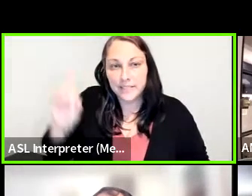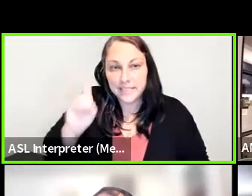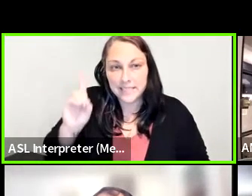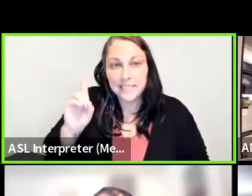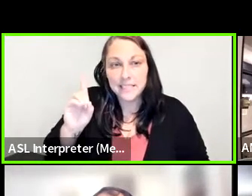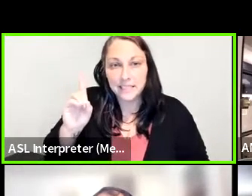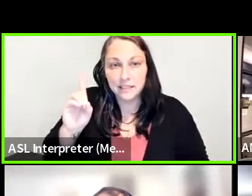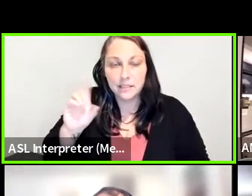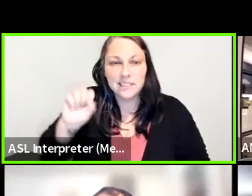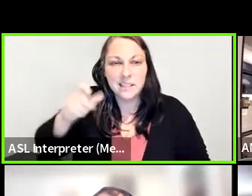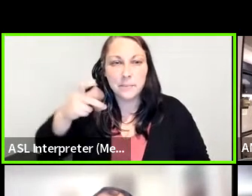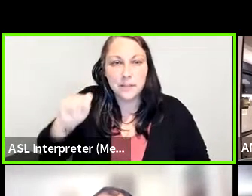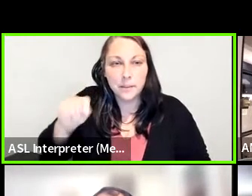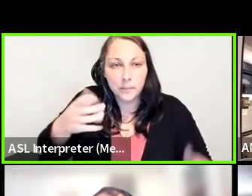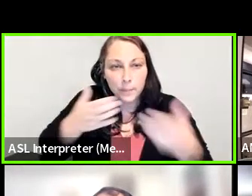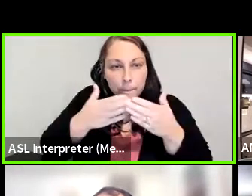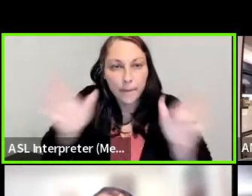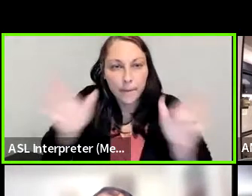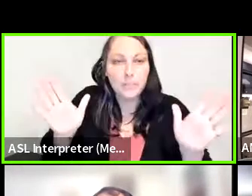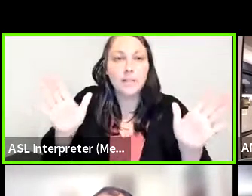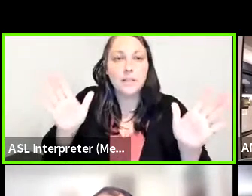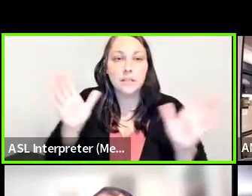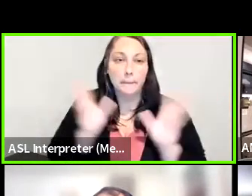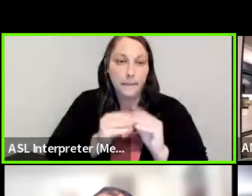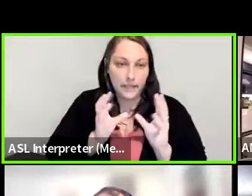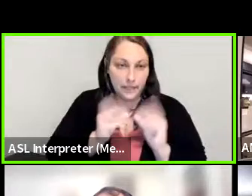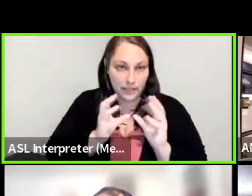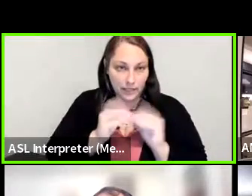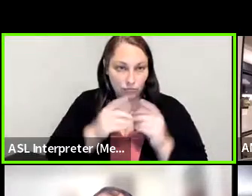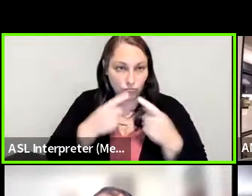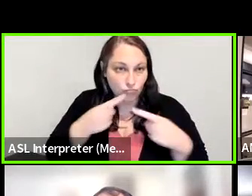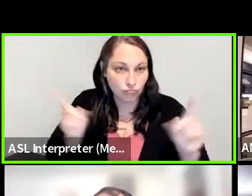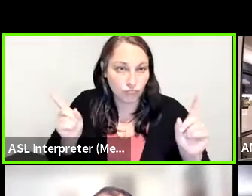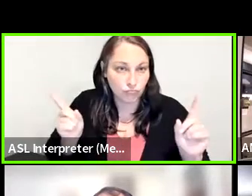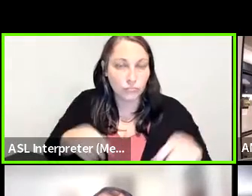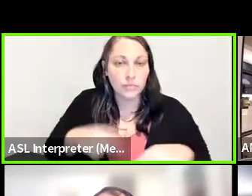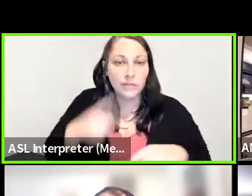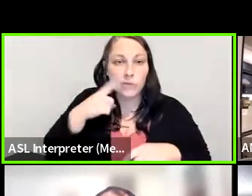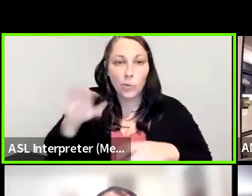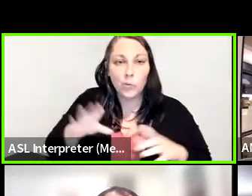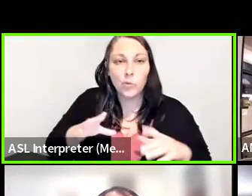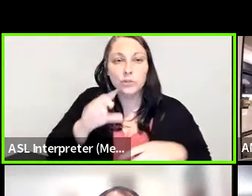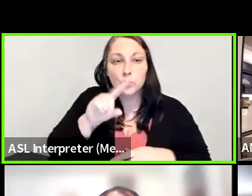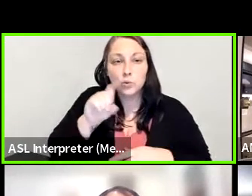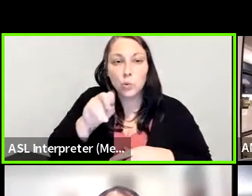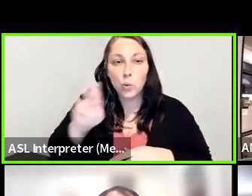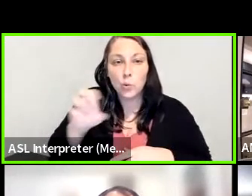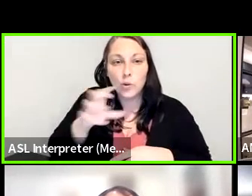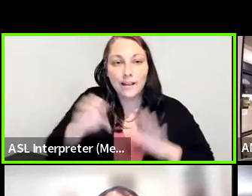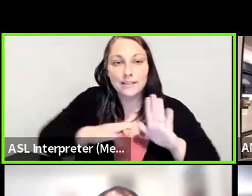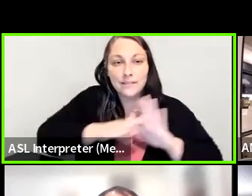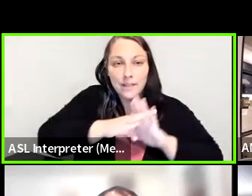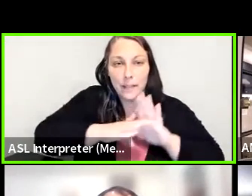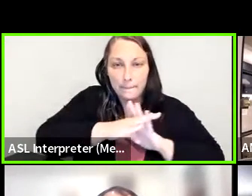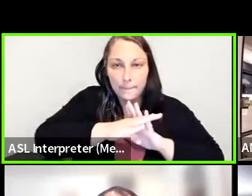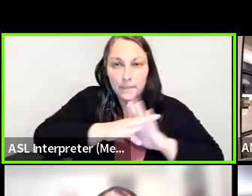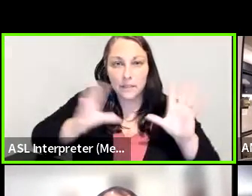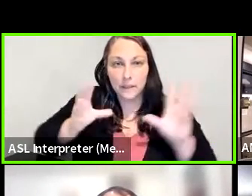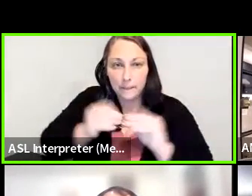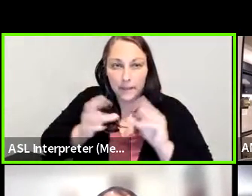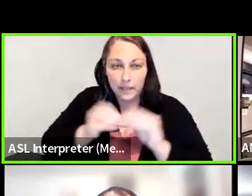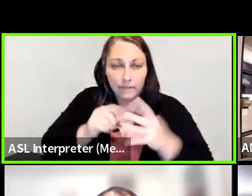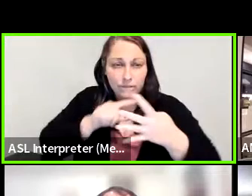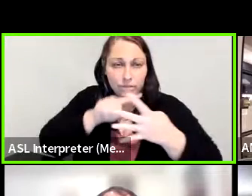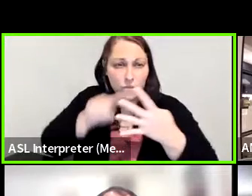September public meeting for their Zoning and Development Committee. We've got just like 4 items